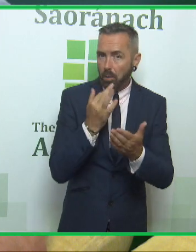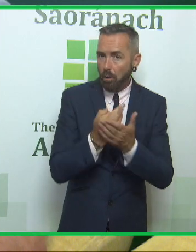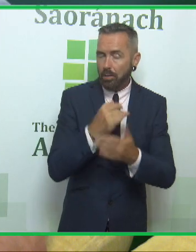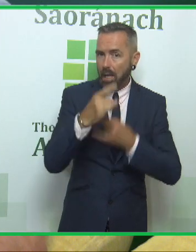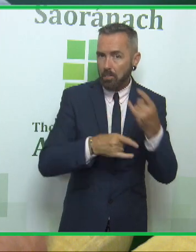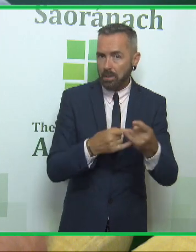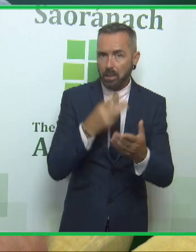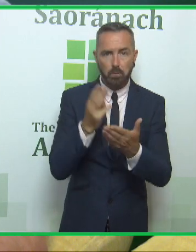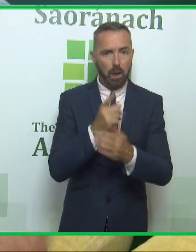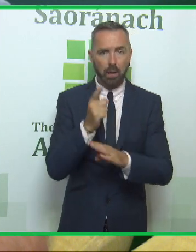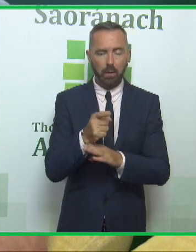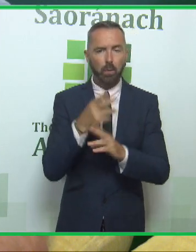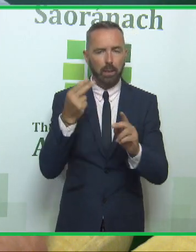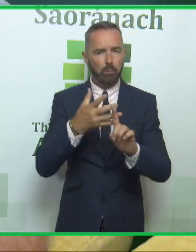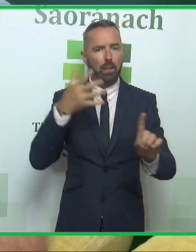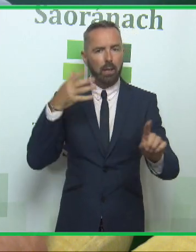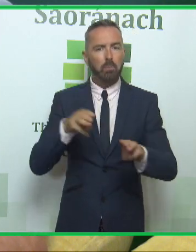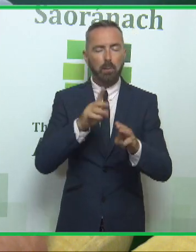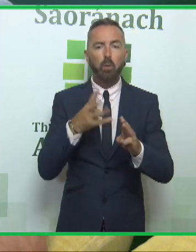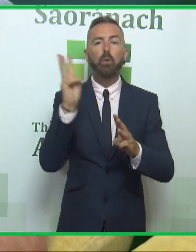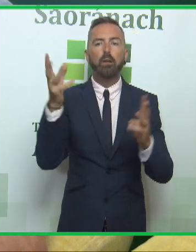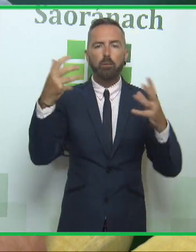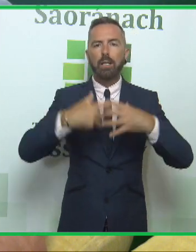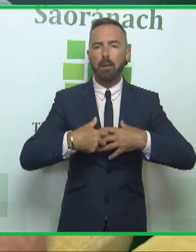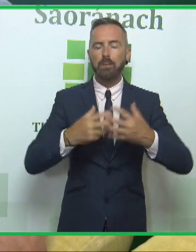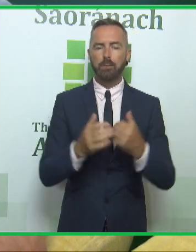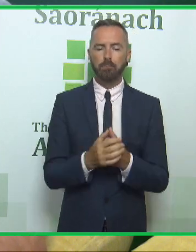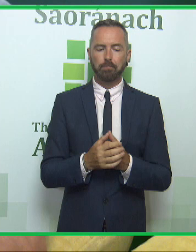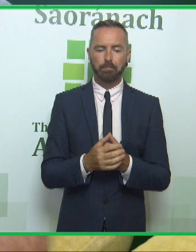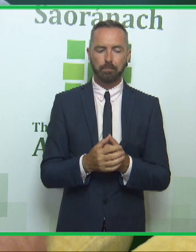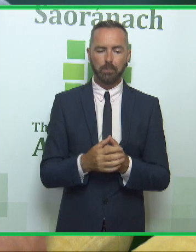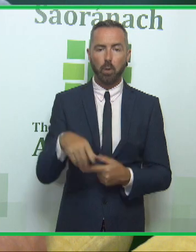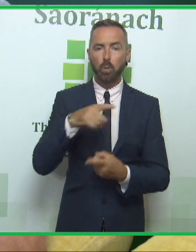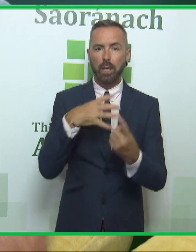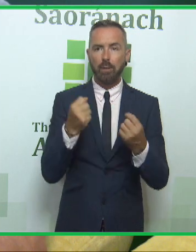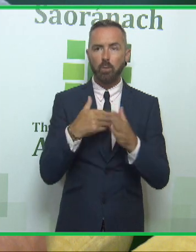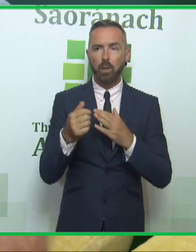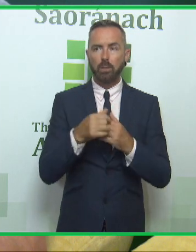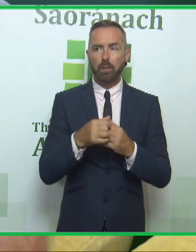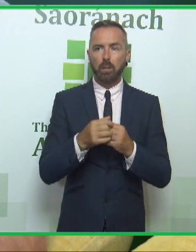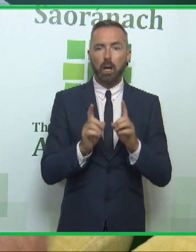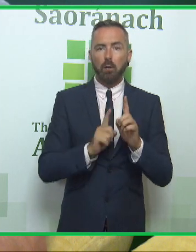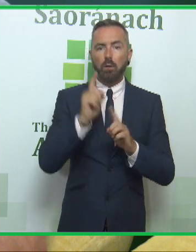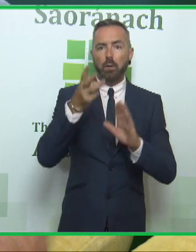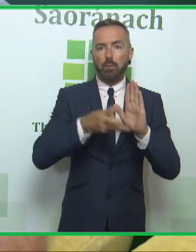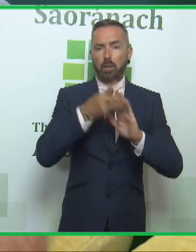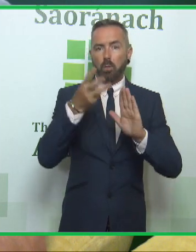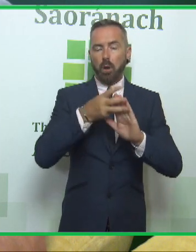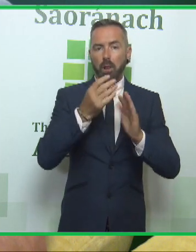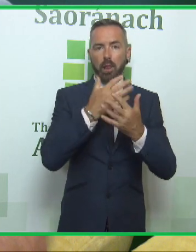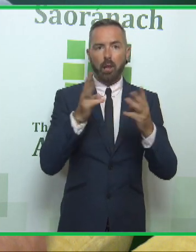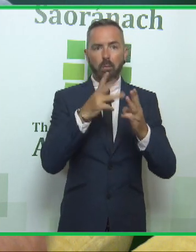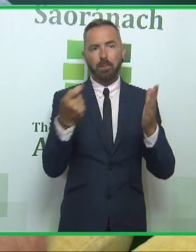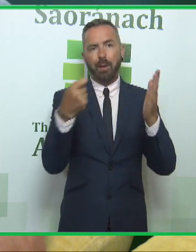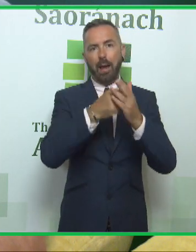to sort of realise that people will relapse. Unfortunately, we have what we call a recovery wall in Soilse, and a lot of people put their name on it.